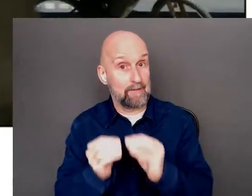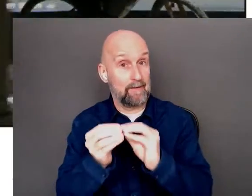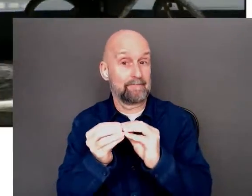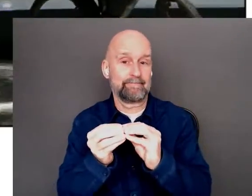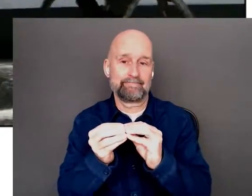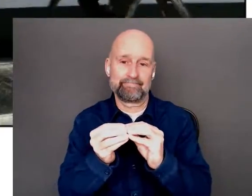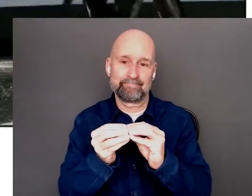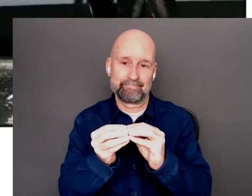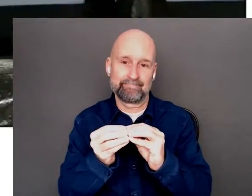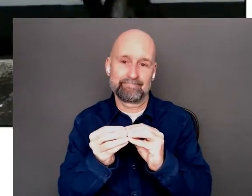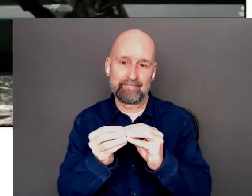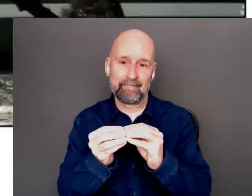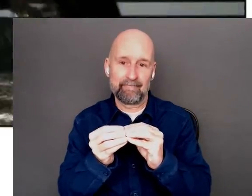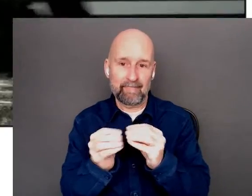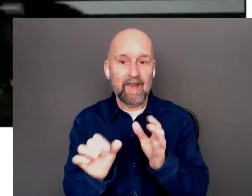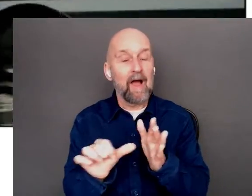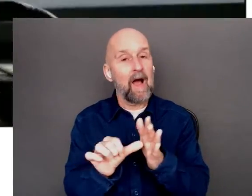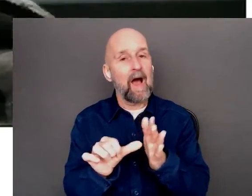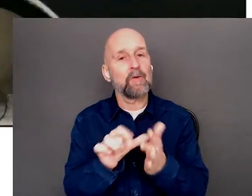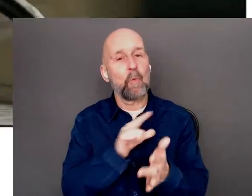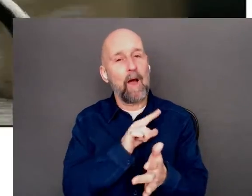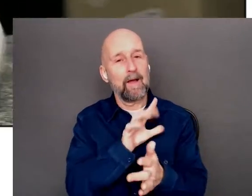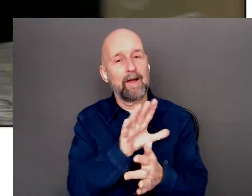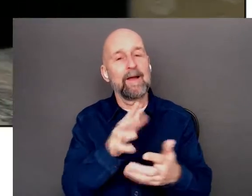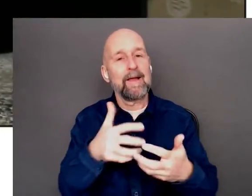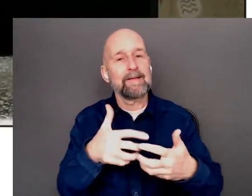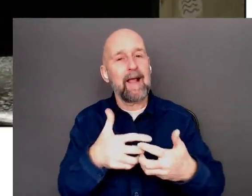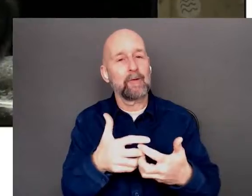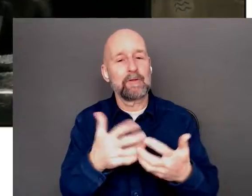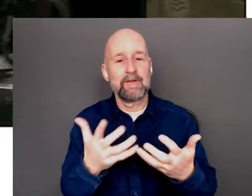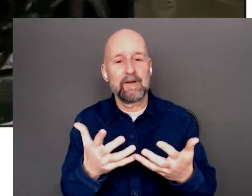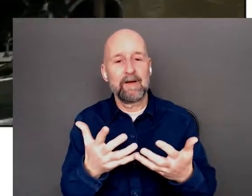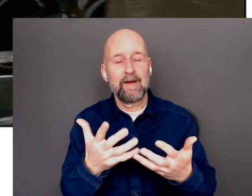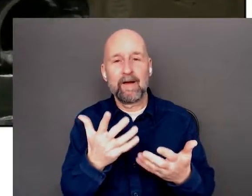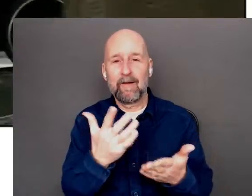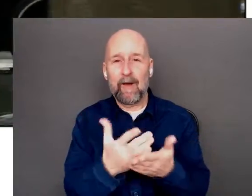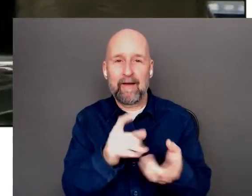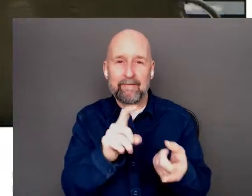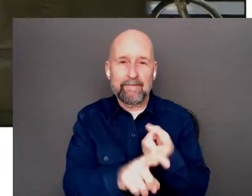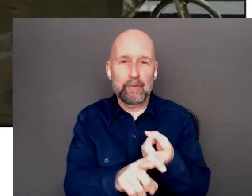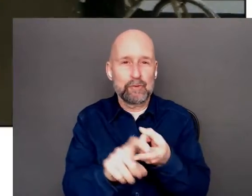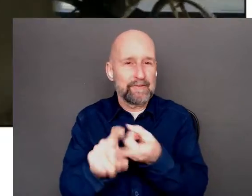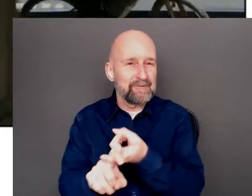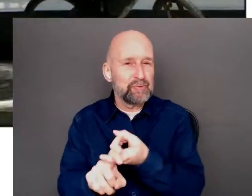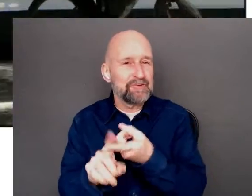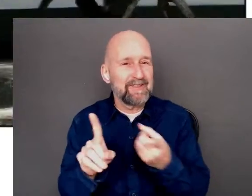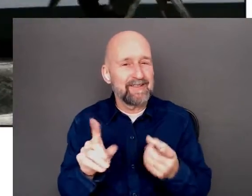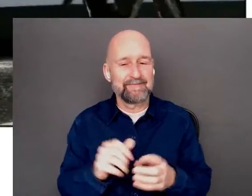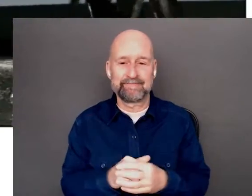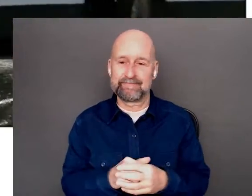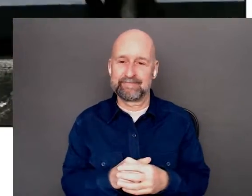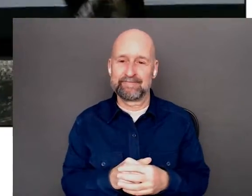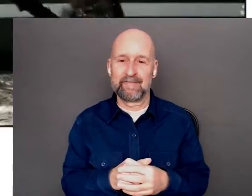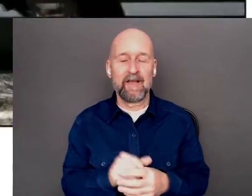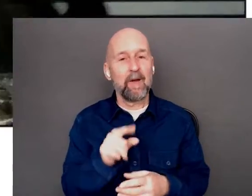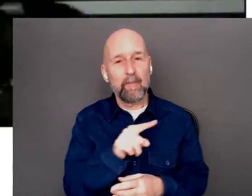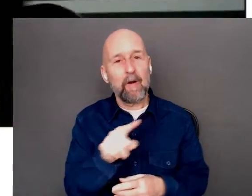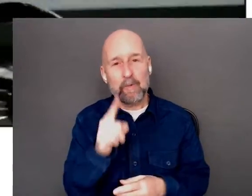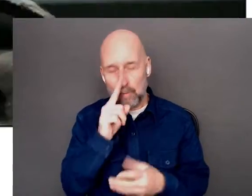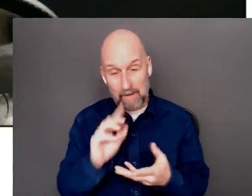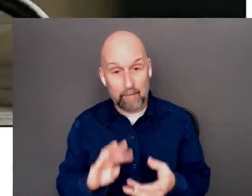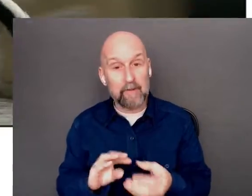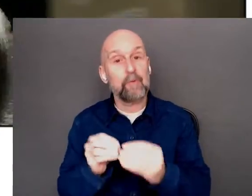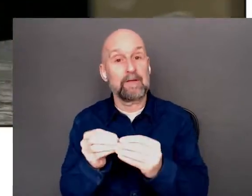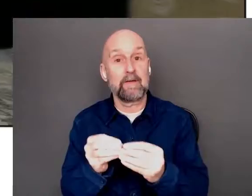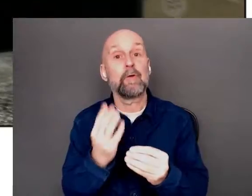it's hard with technology. It's more frigid maybe, but I think there's a way to be creative even with technology when